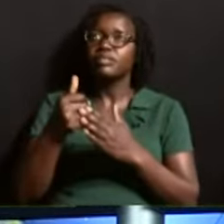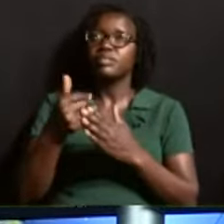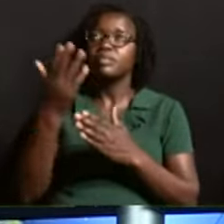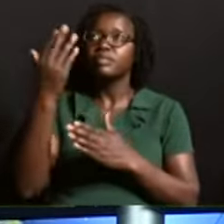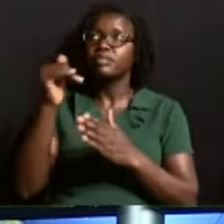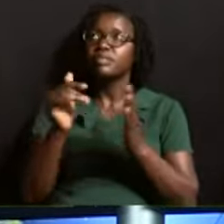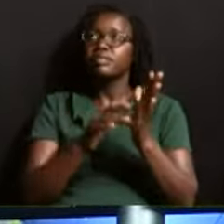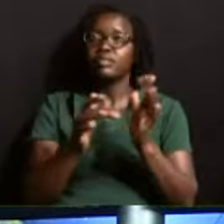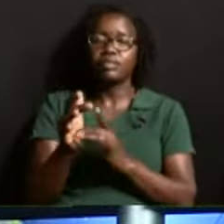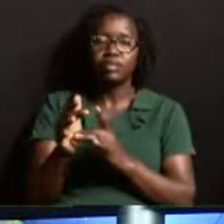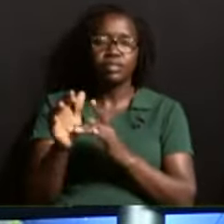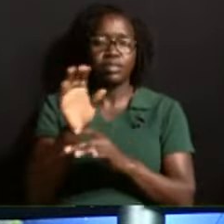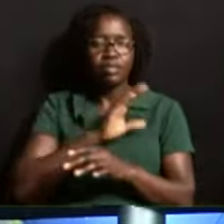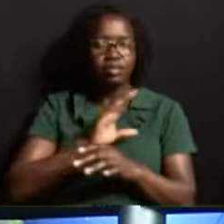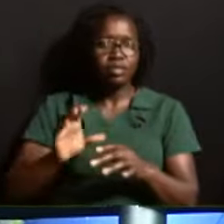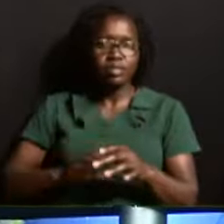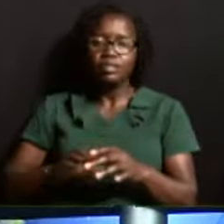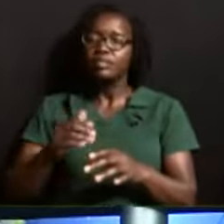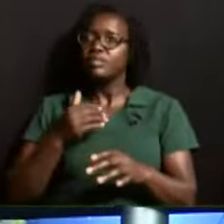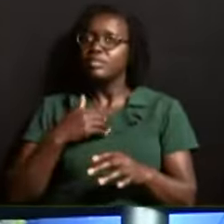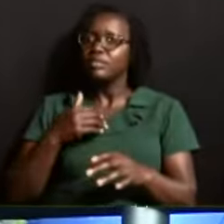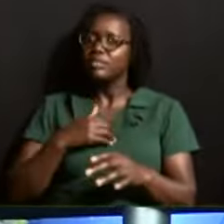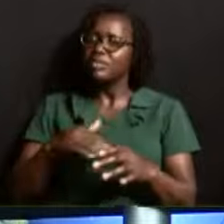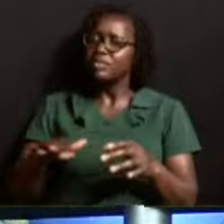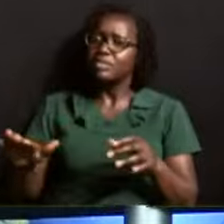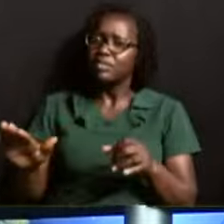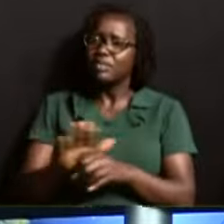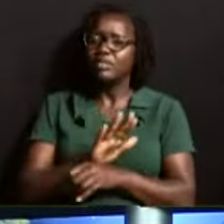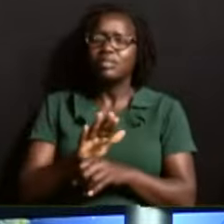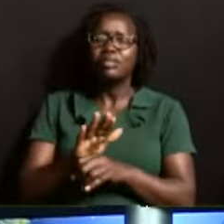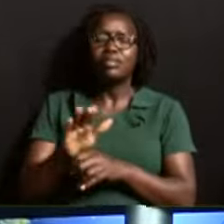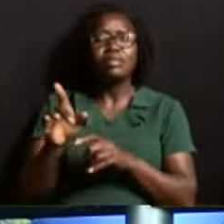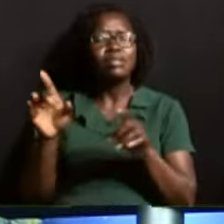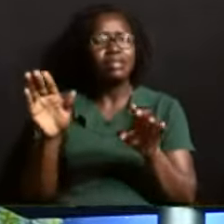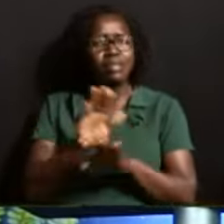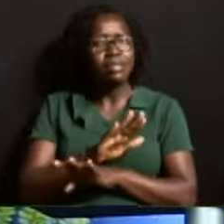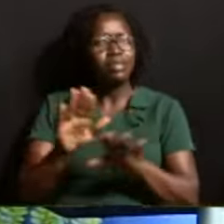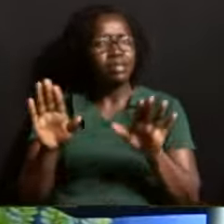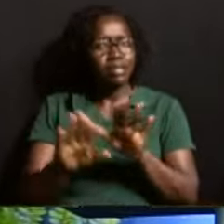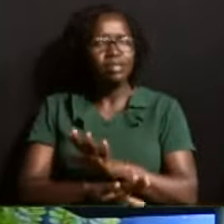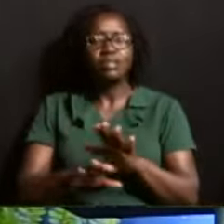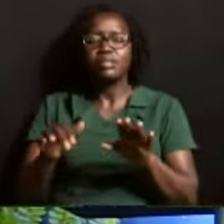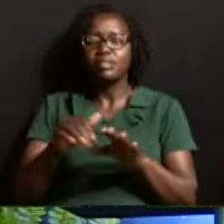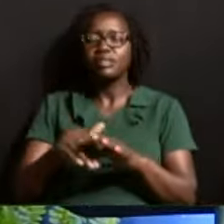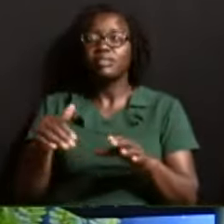Jesus Christ, he has a foot in everything that we do.